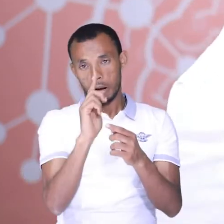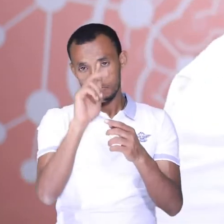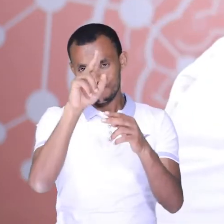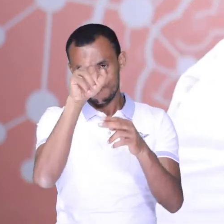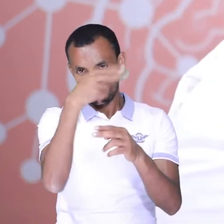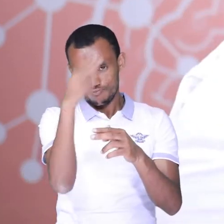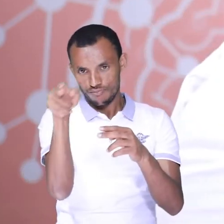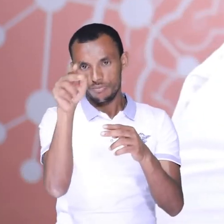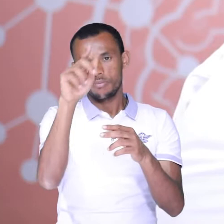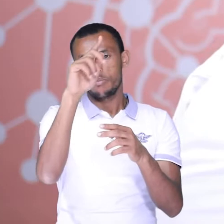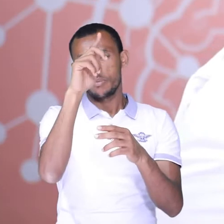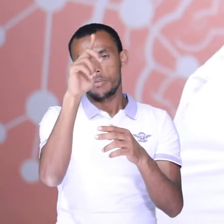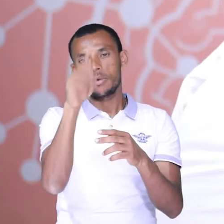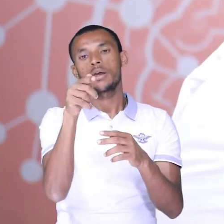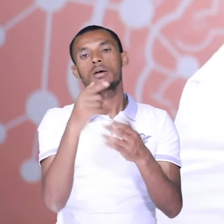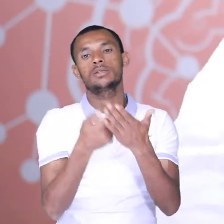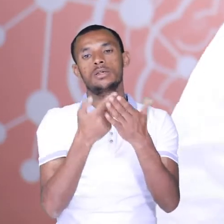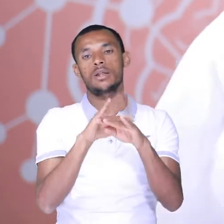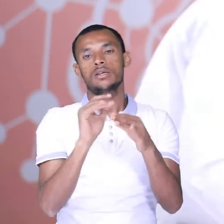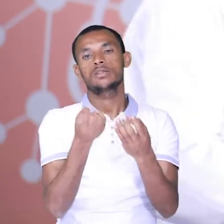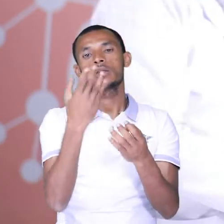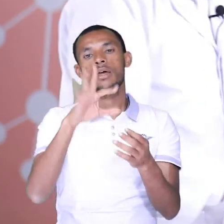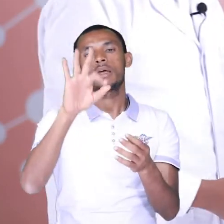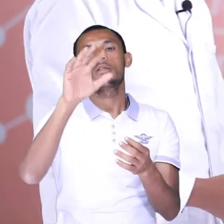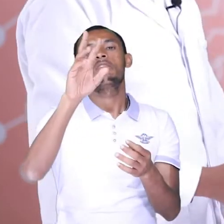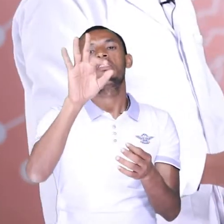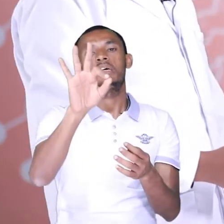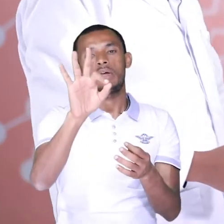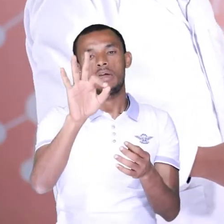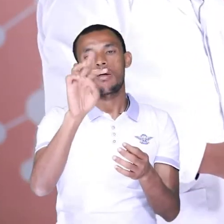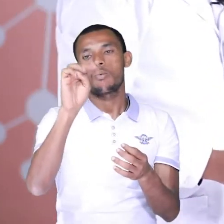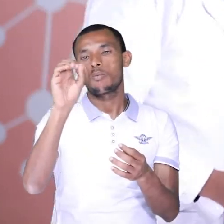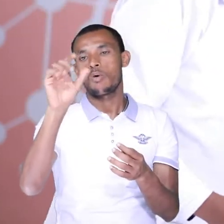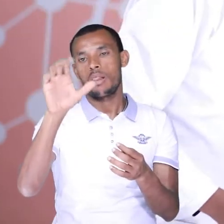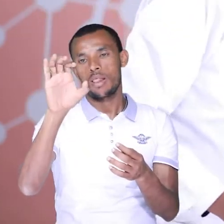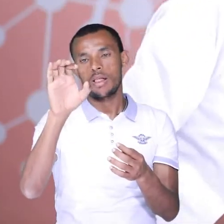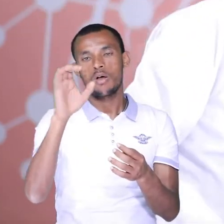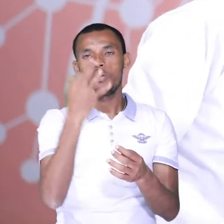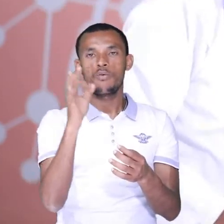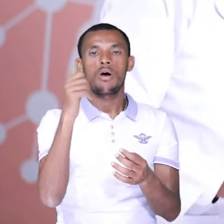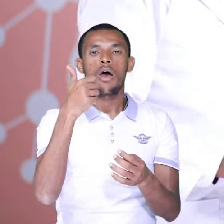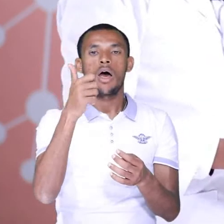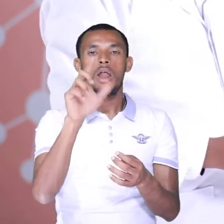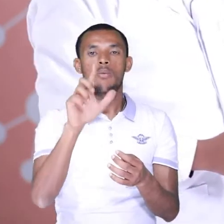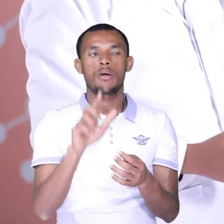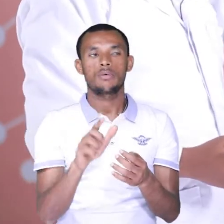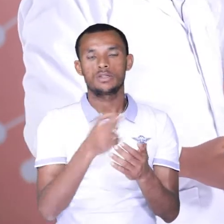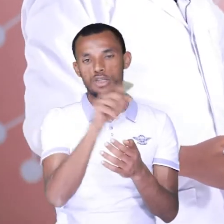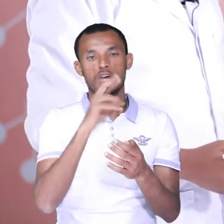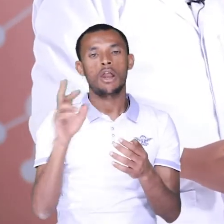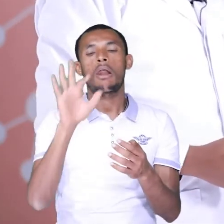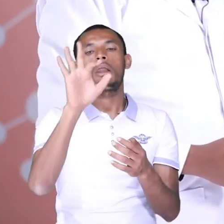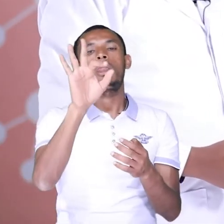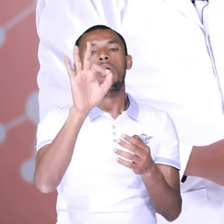with 9 moles of aluminum. There are 9 moles of aluminum